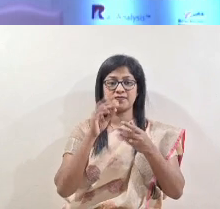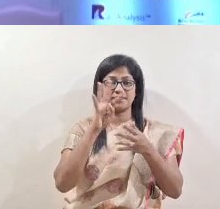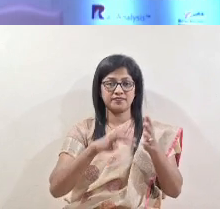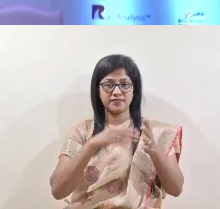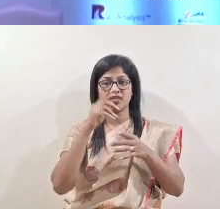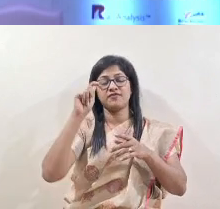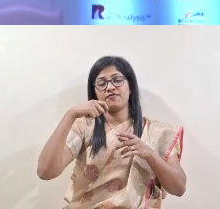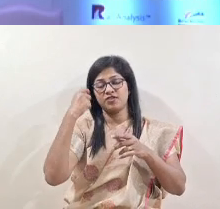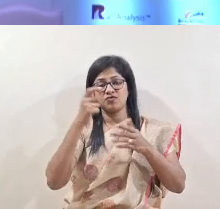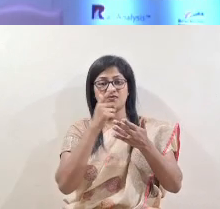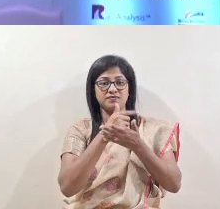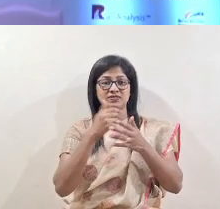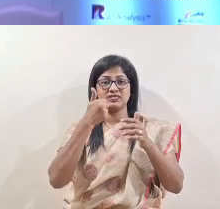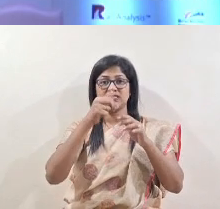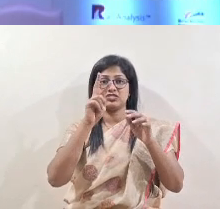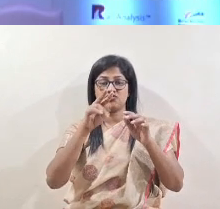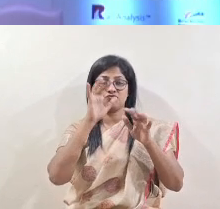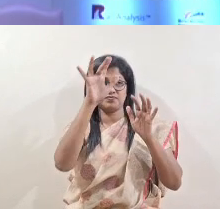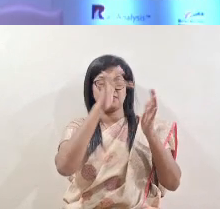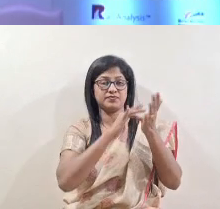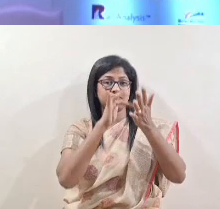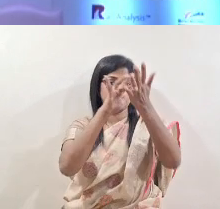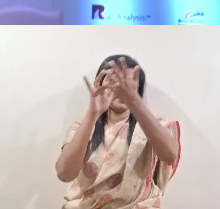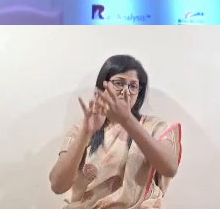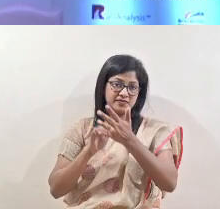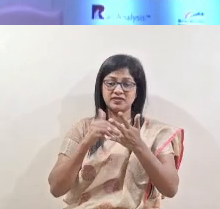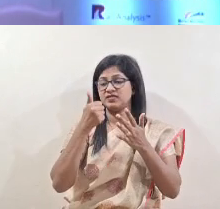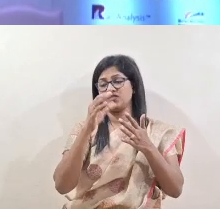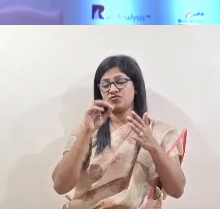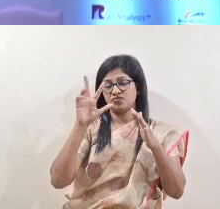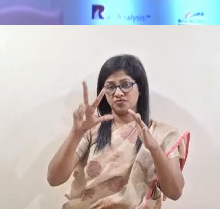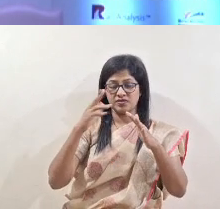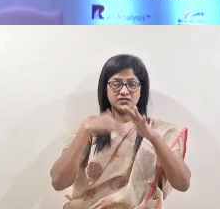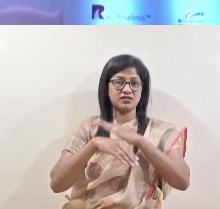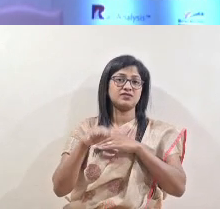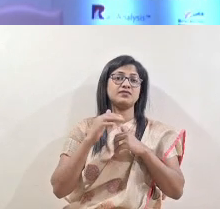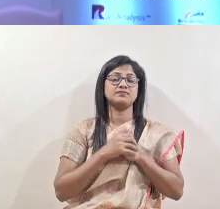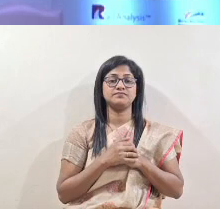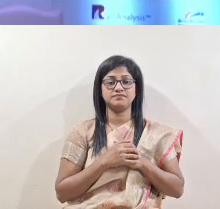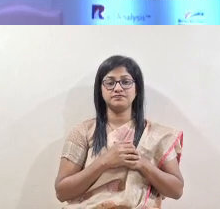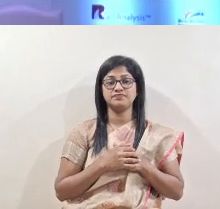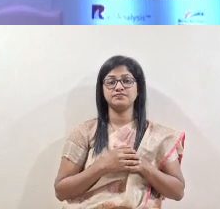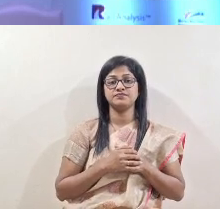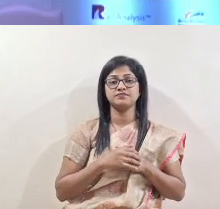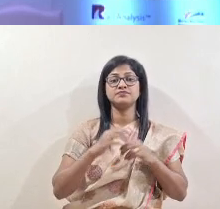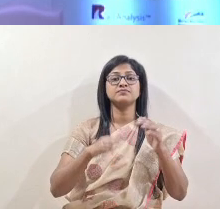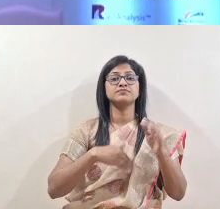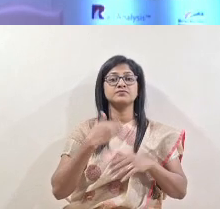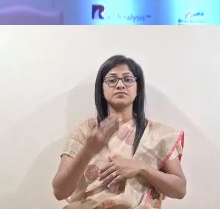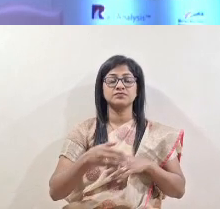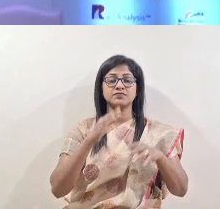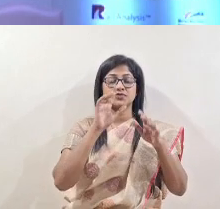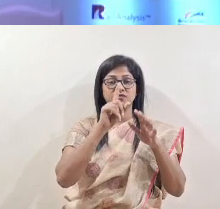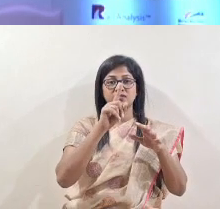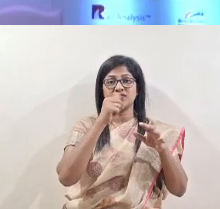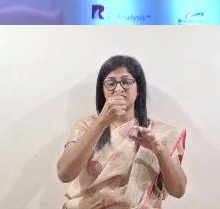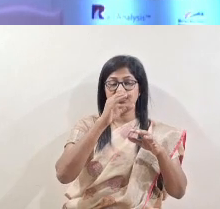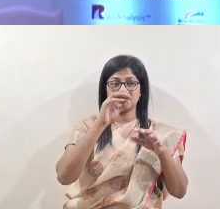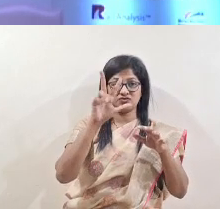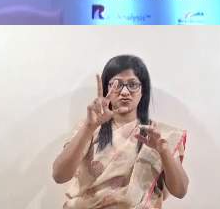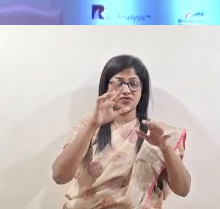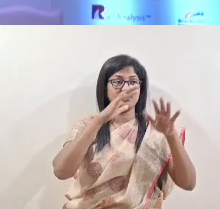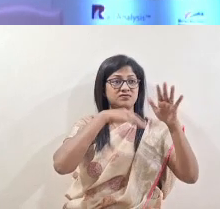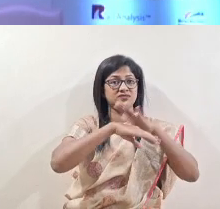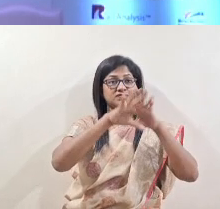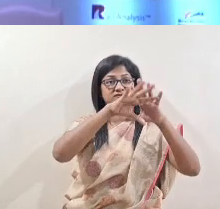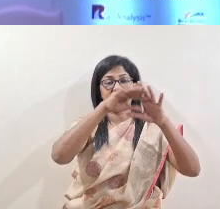videographic methods at the 62 sites out of those 608. We have sort of condensed those 608 locations to 62